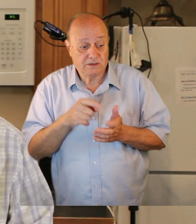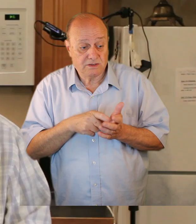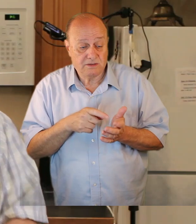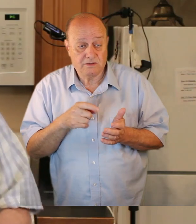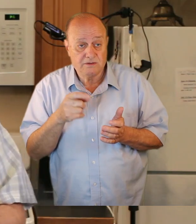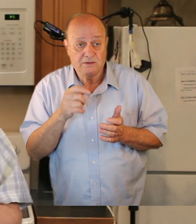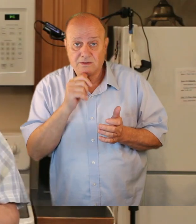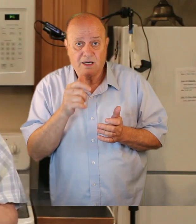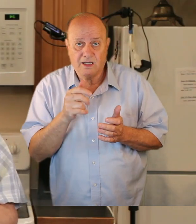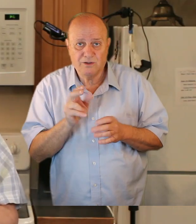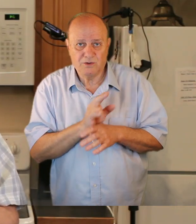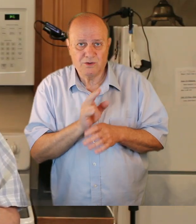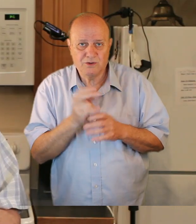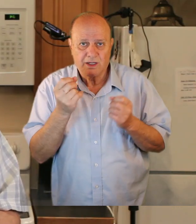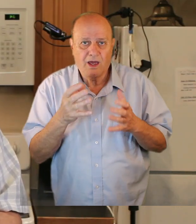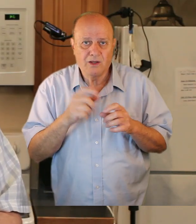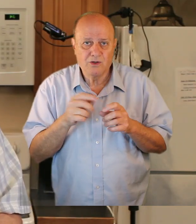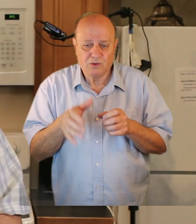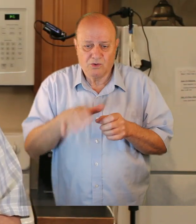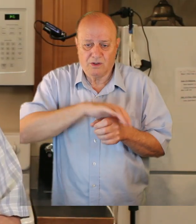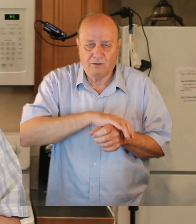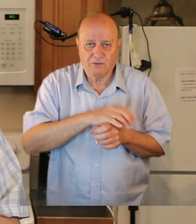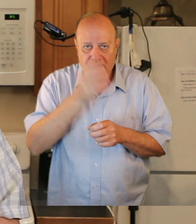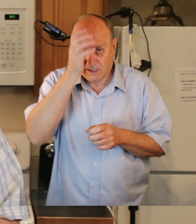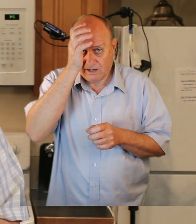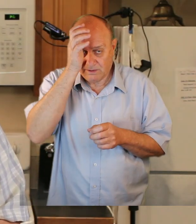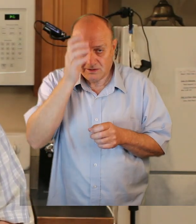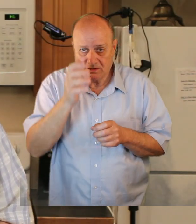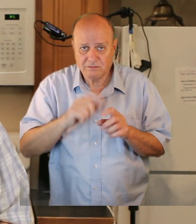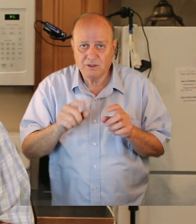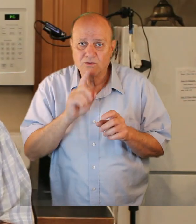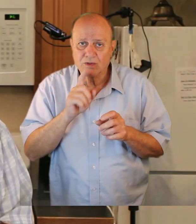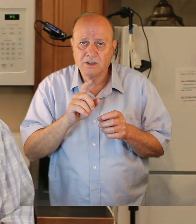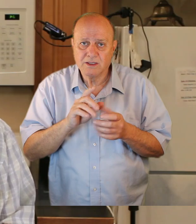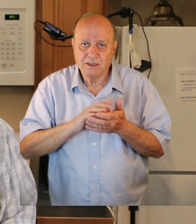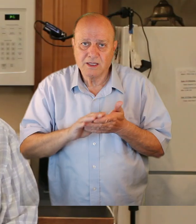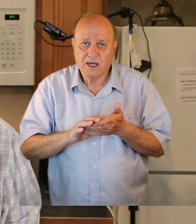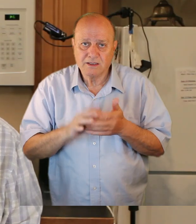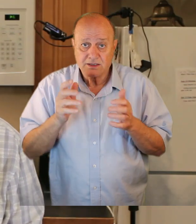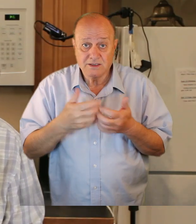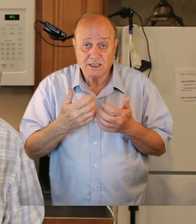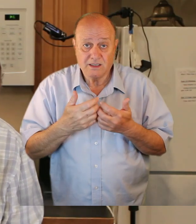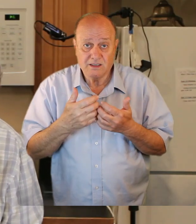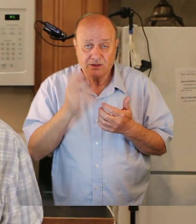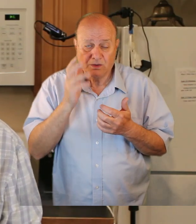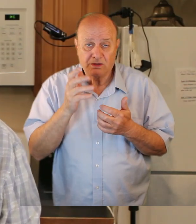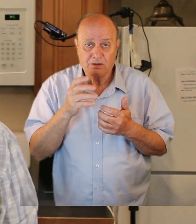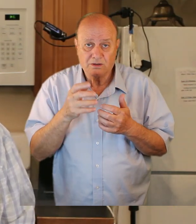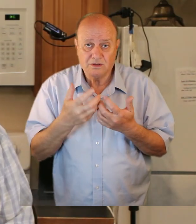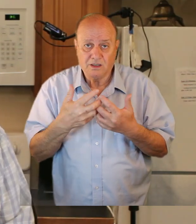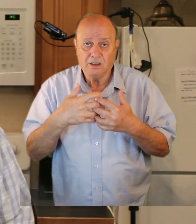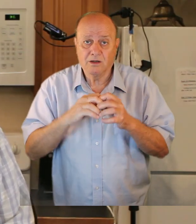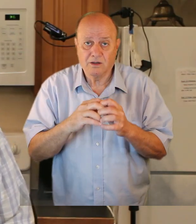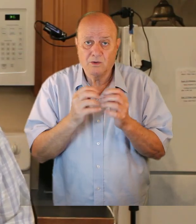And as you can see, that doesn't take very much to start encapsulating that, but we have this really nice salad that's going to